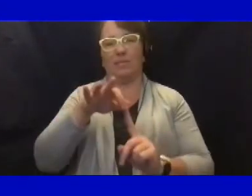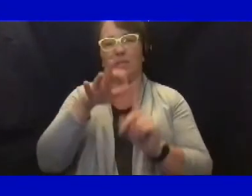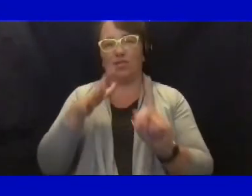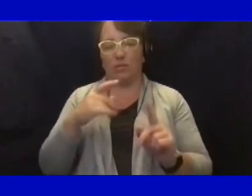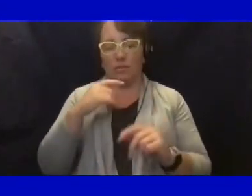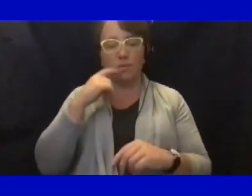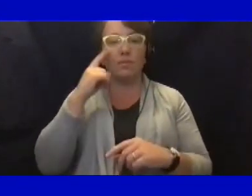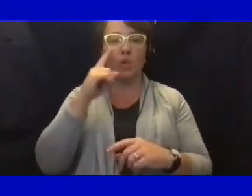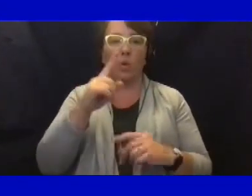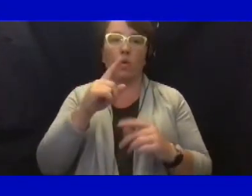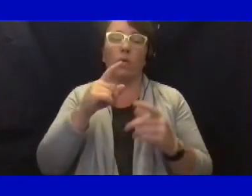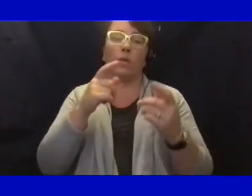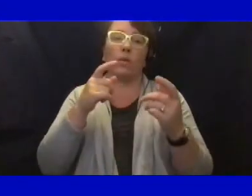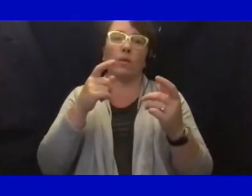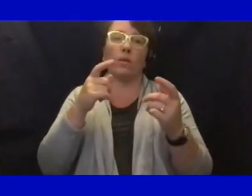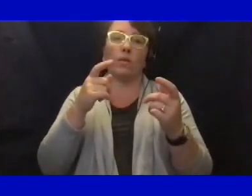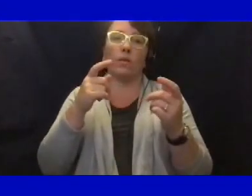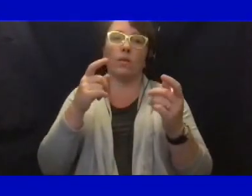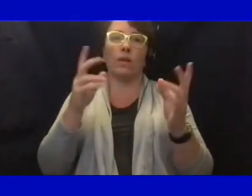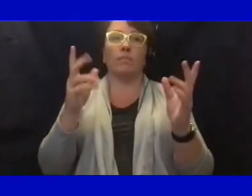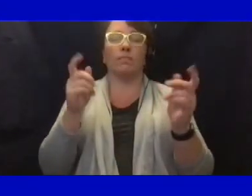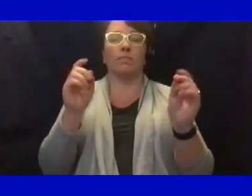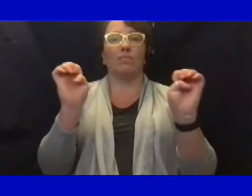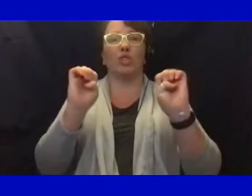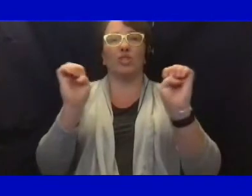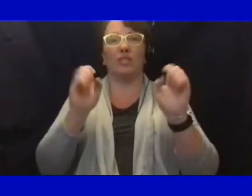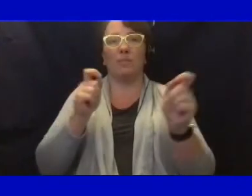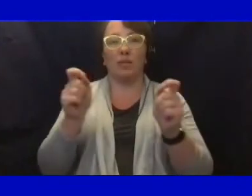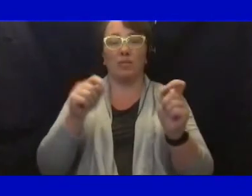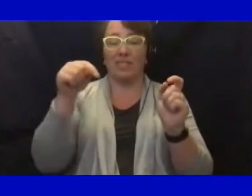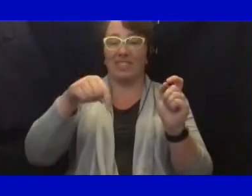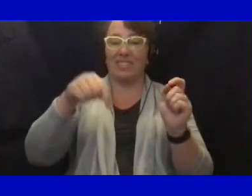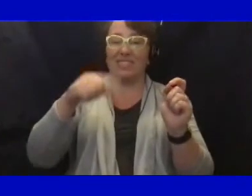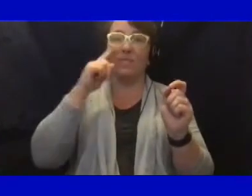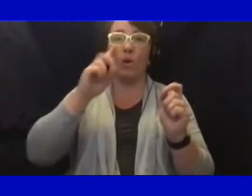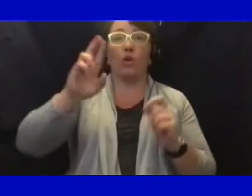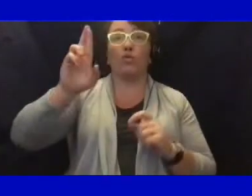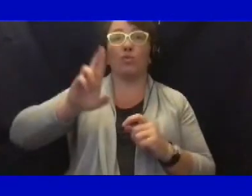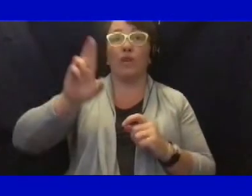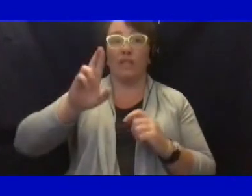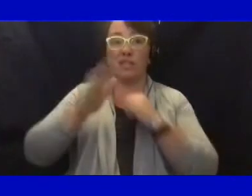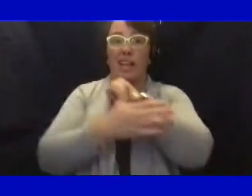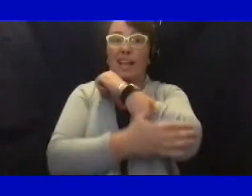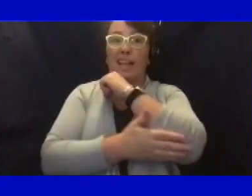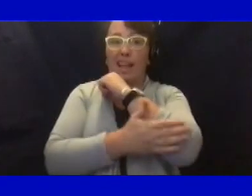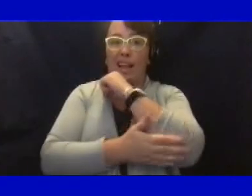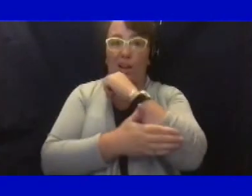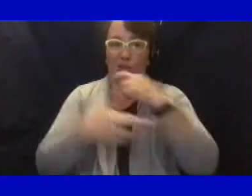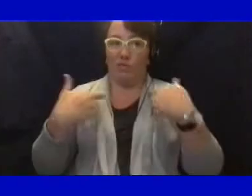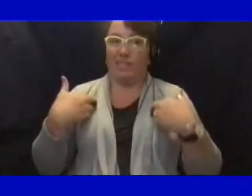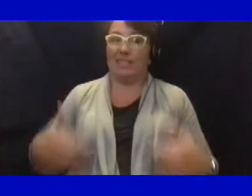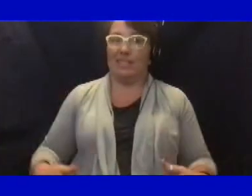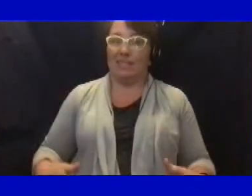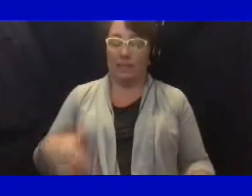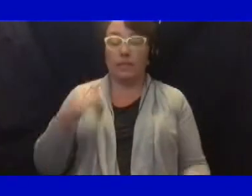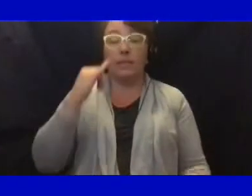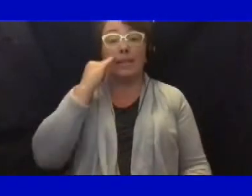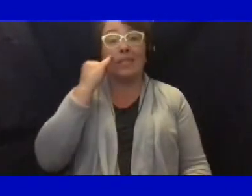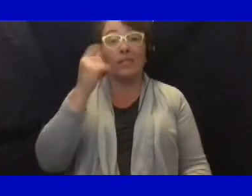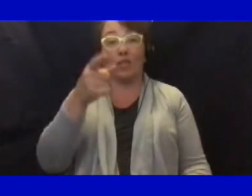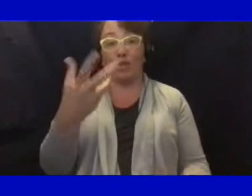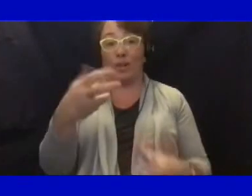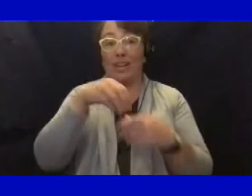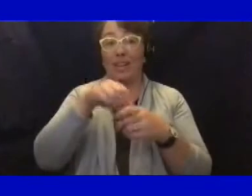people understand that this meeting is intended for Riverside County residents. So if you're in some of the other